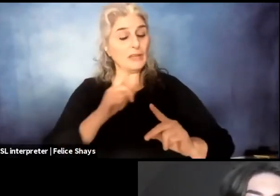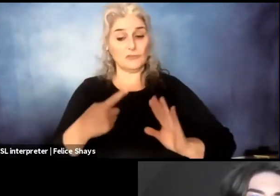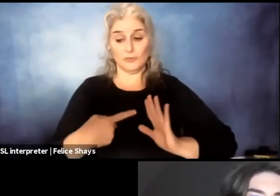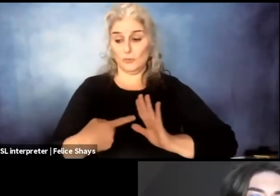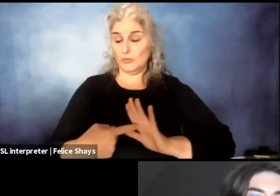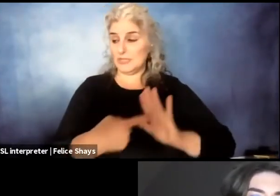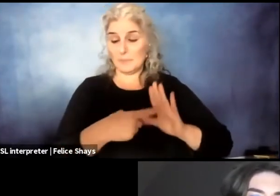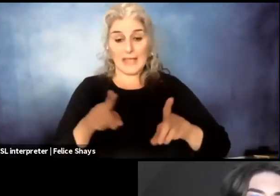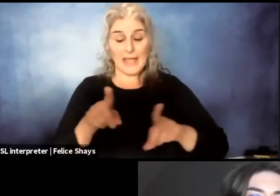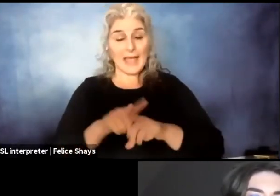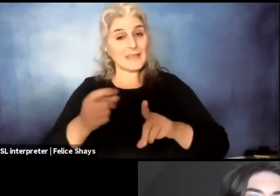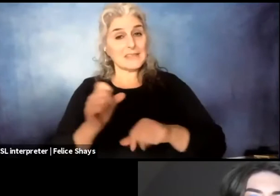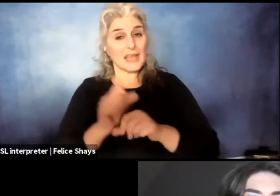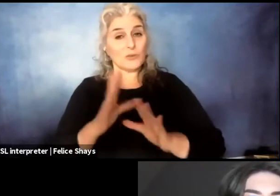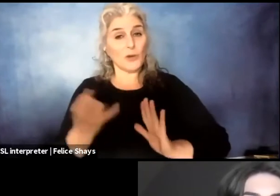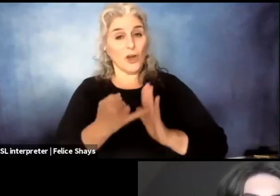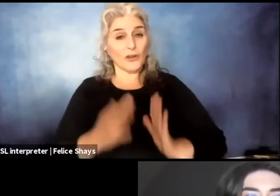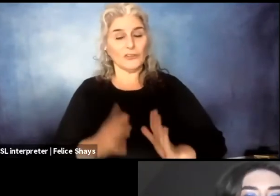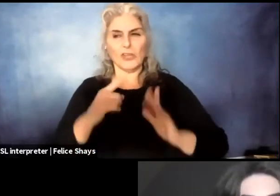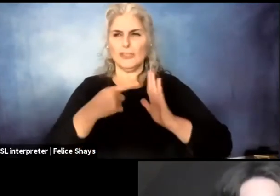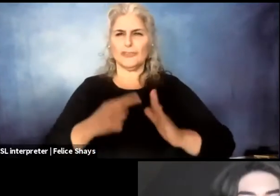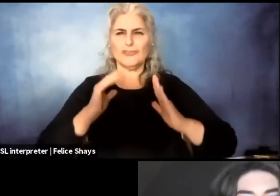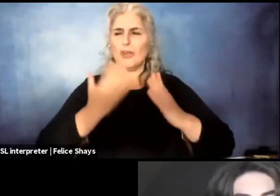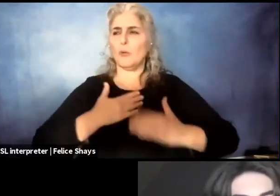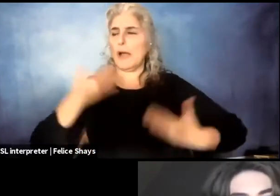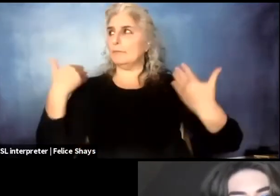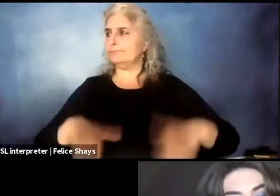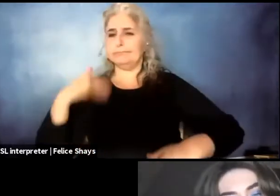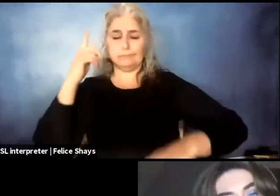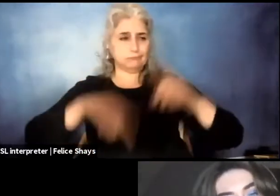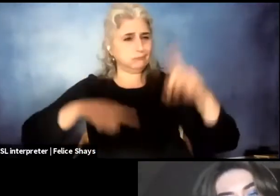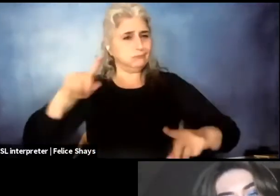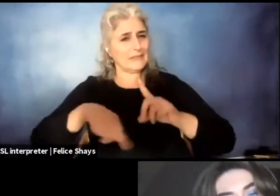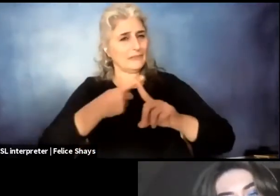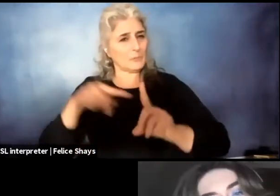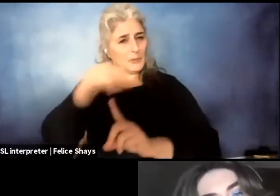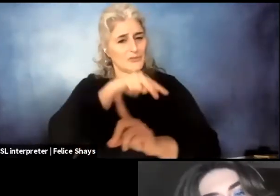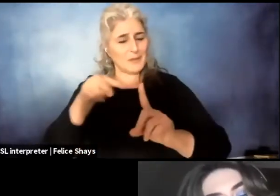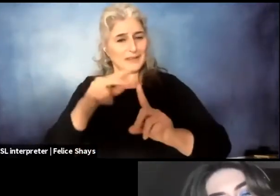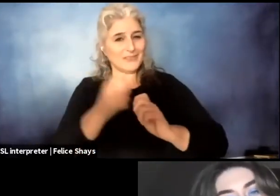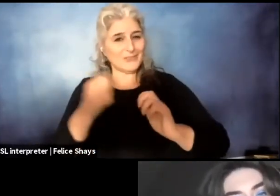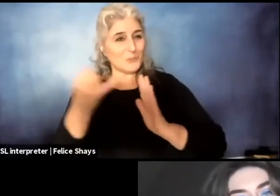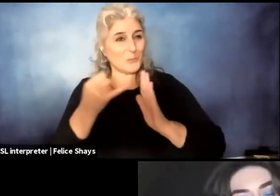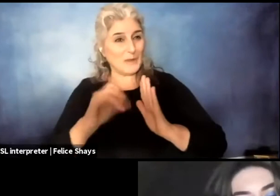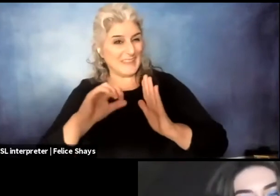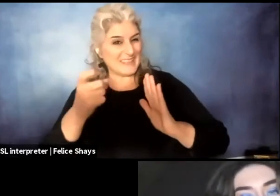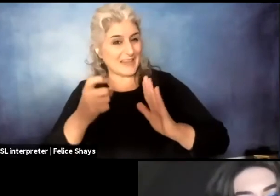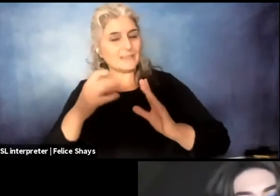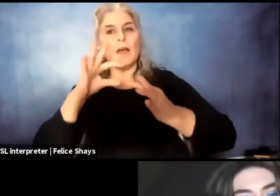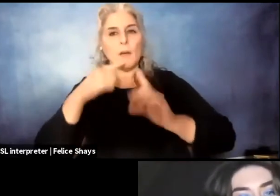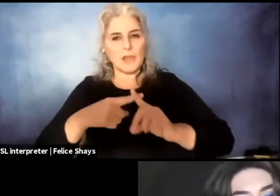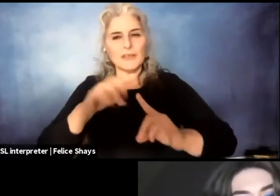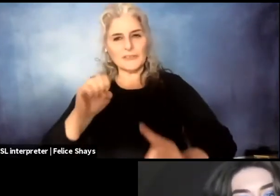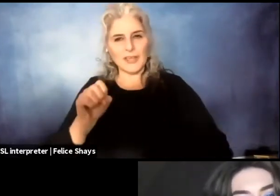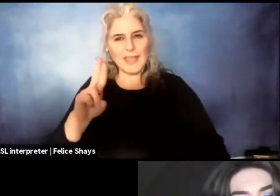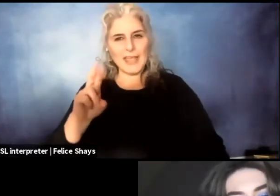sex worker artists the plethora of creative angles there are when it comes to eroticism. I